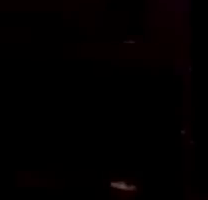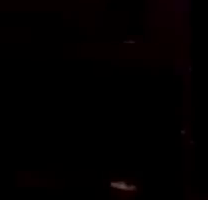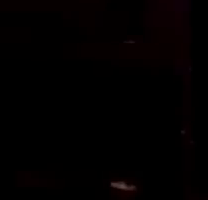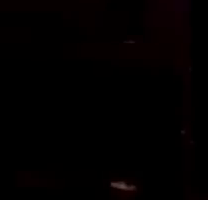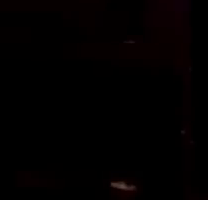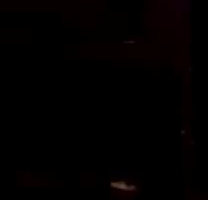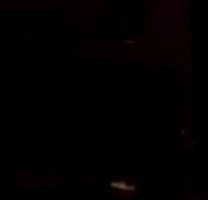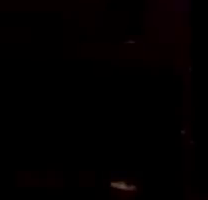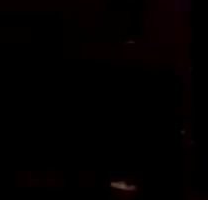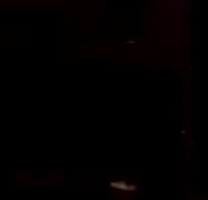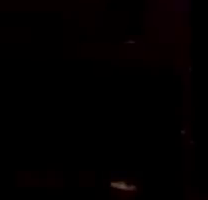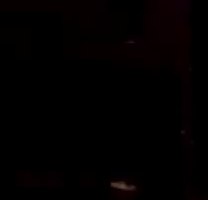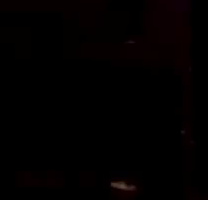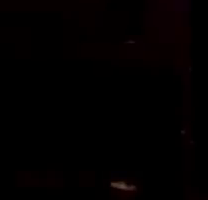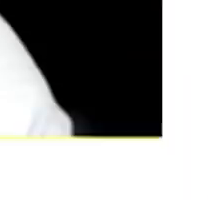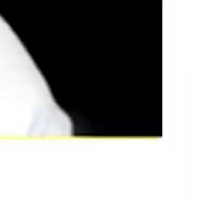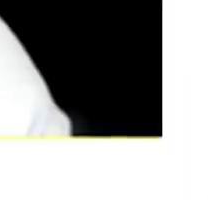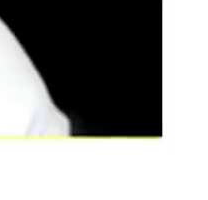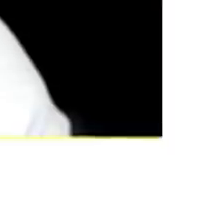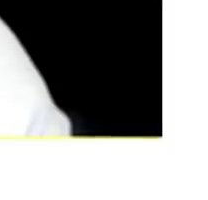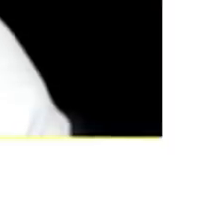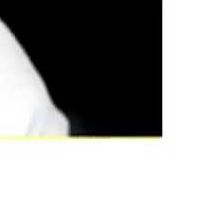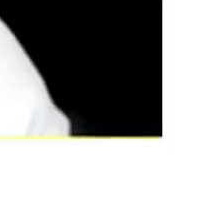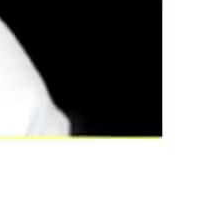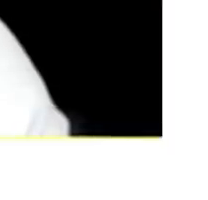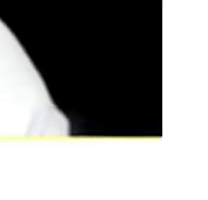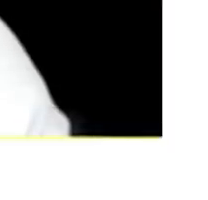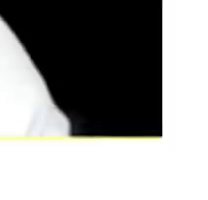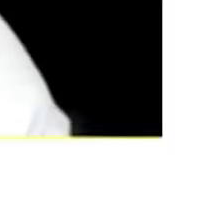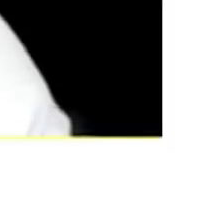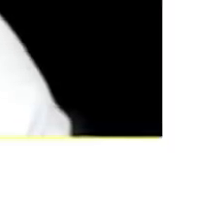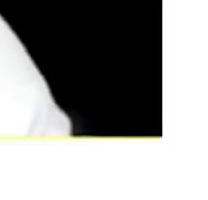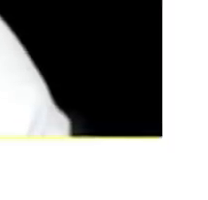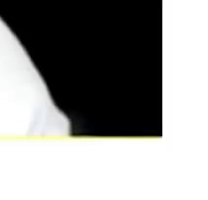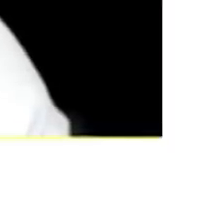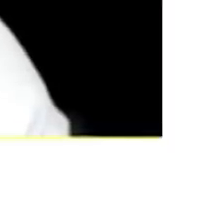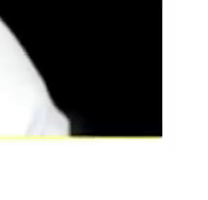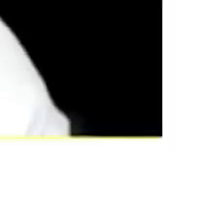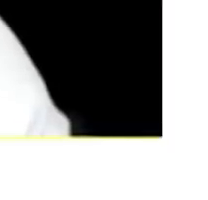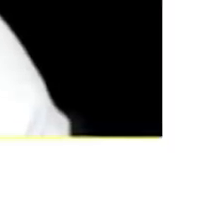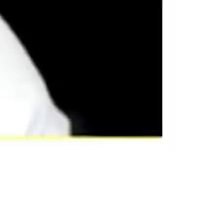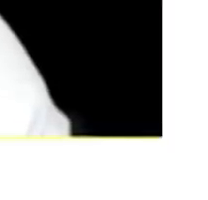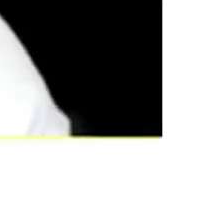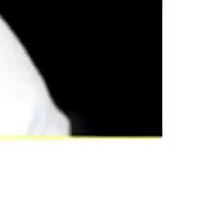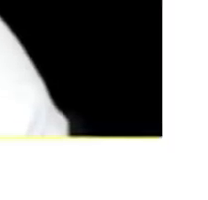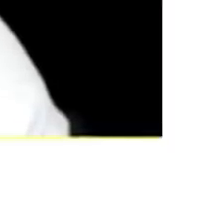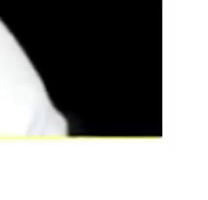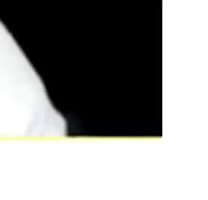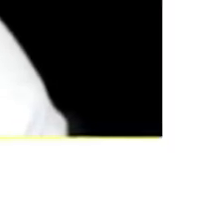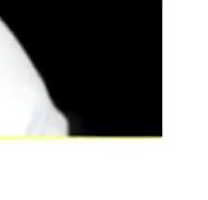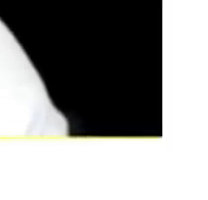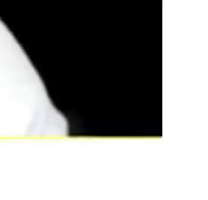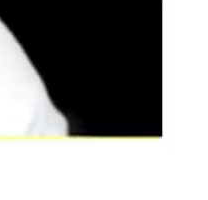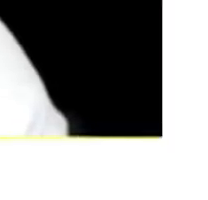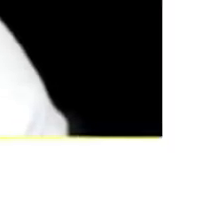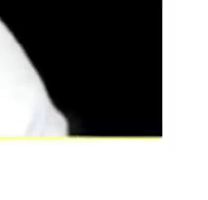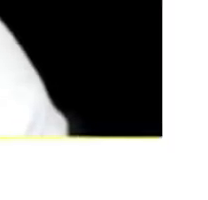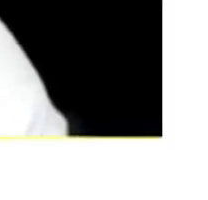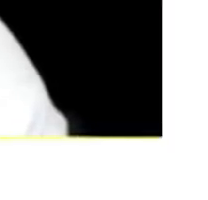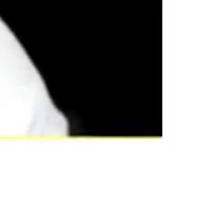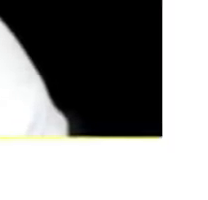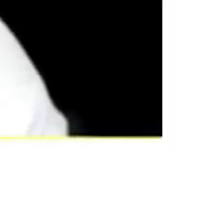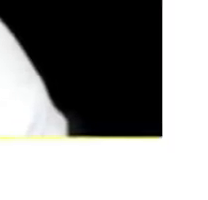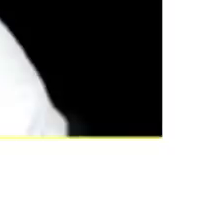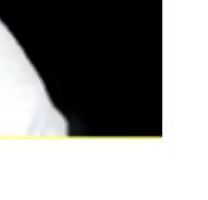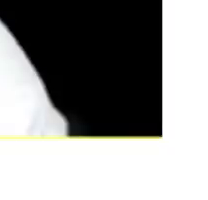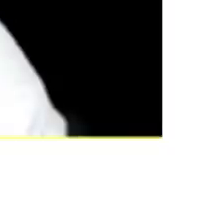goes against political common sense and this party history. So that has been actually the from